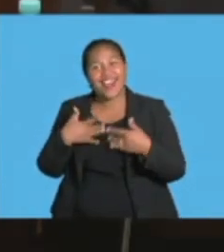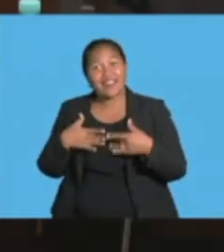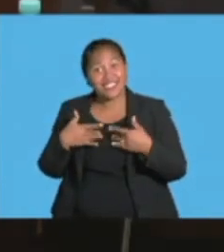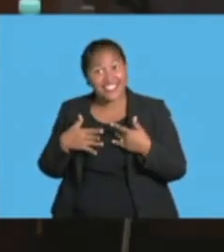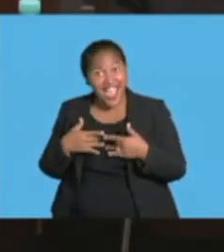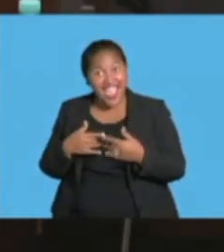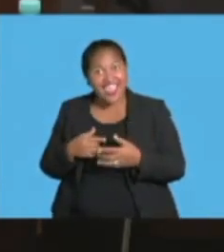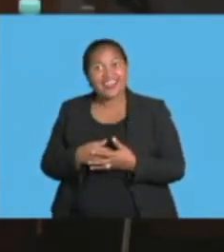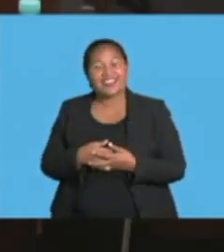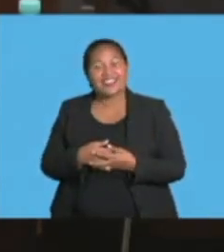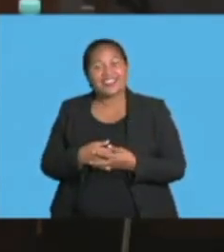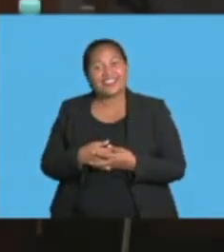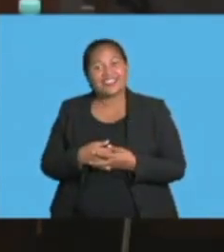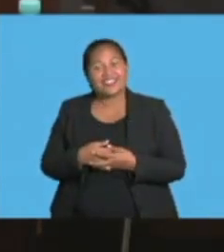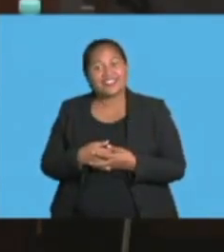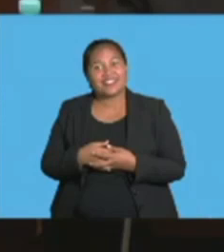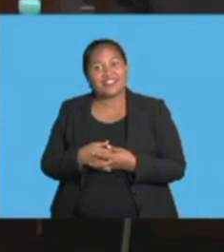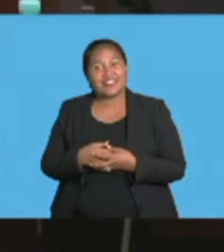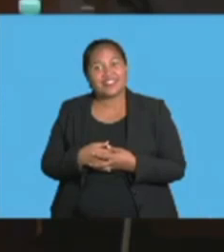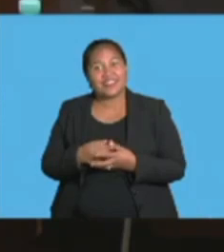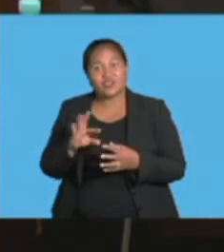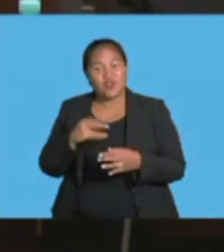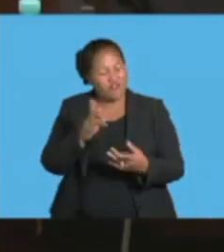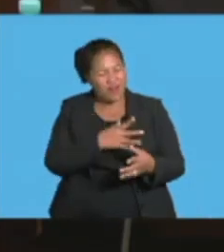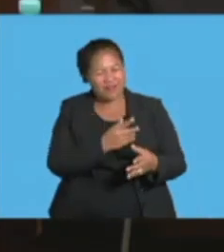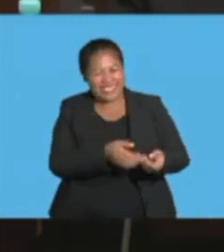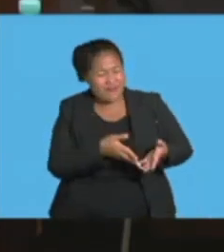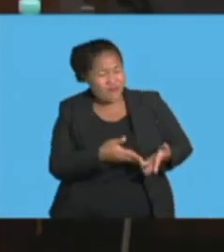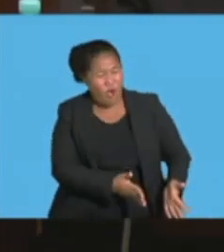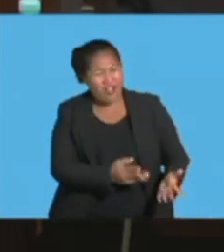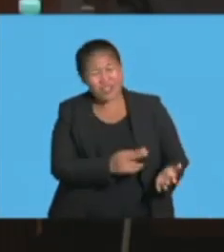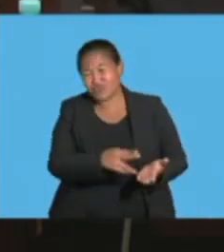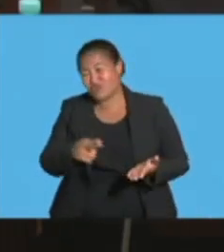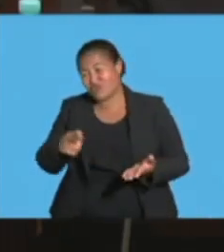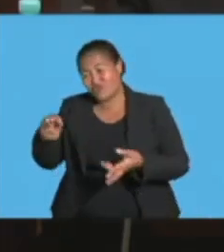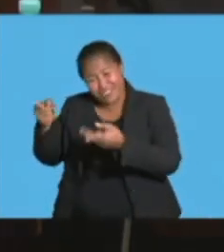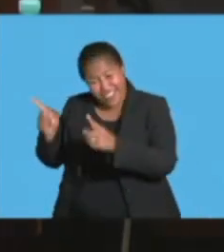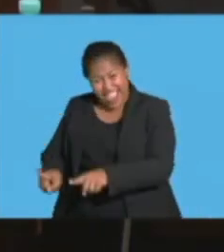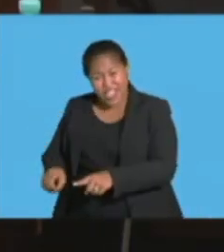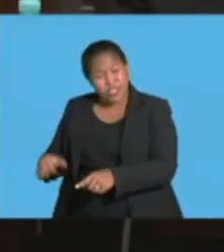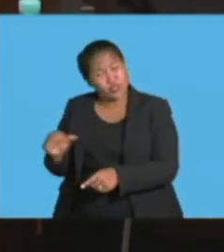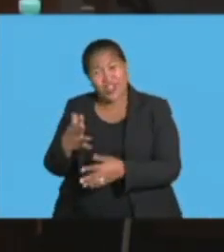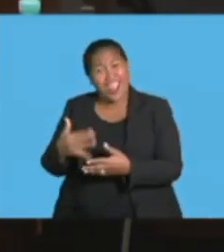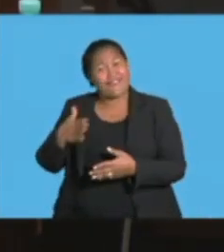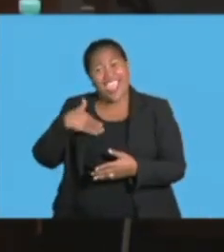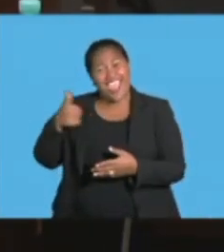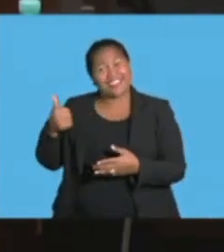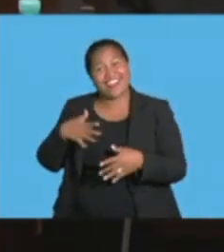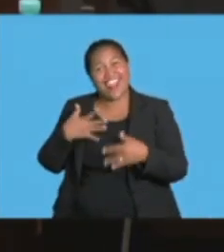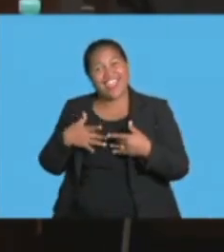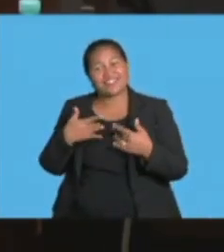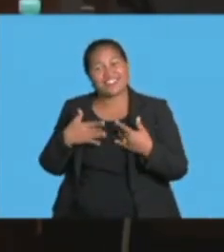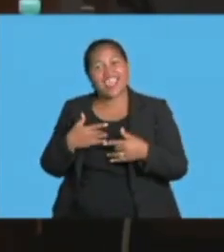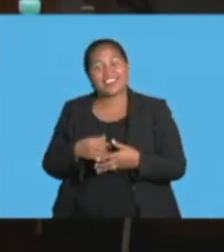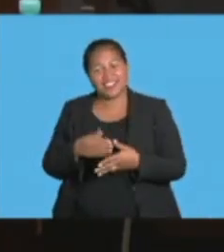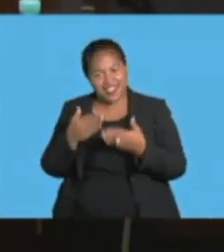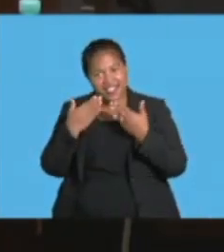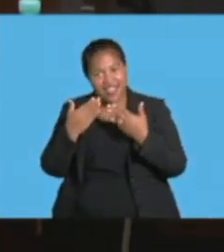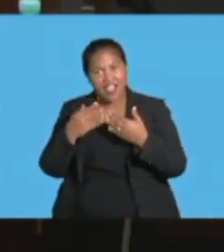way to the tomb. So it's a womb to tomb approach, as Dr. Tukana would say. Thank you, Honourable Speaker.